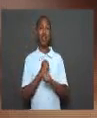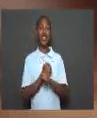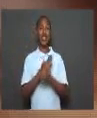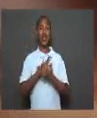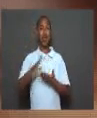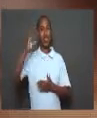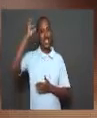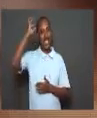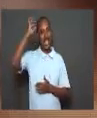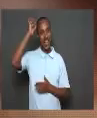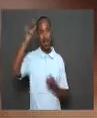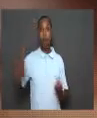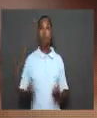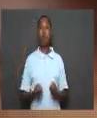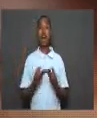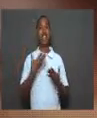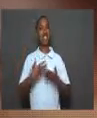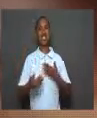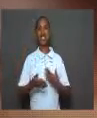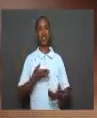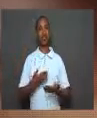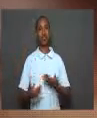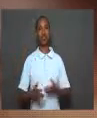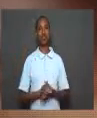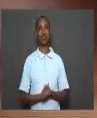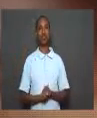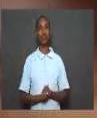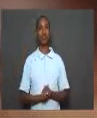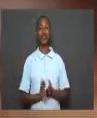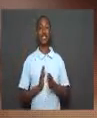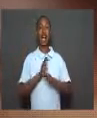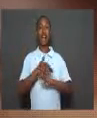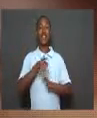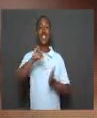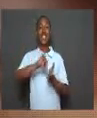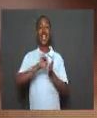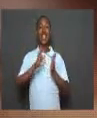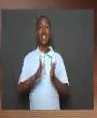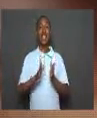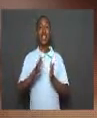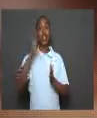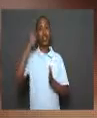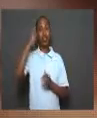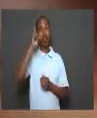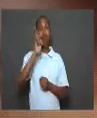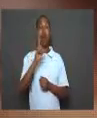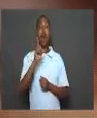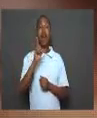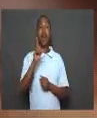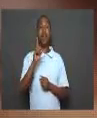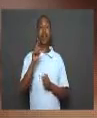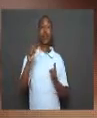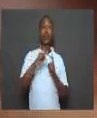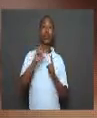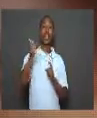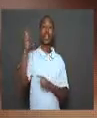the hair much easier. After soaking for 1 to 10 days,